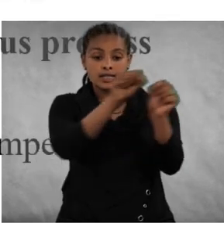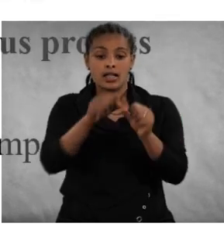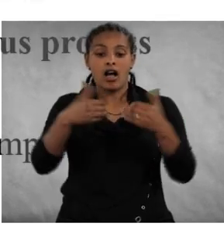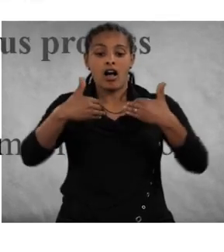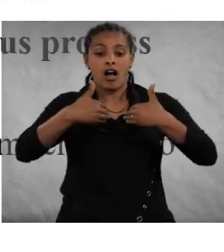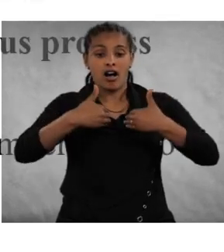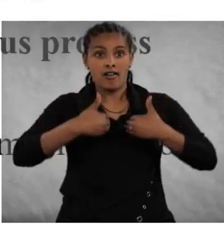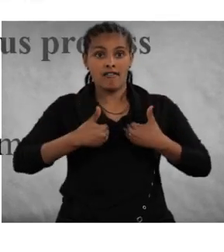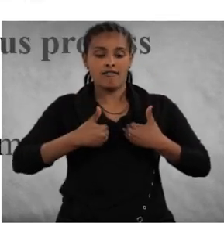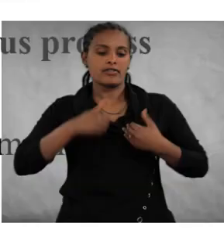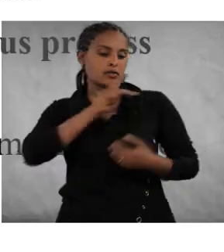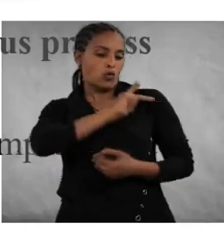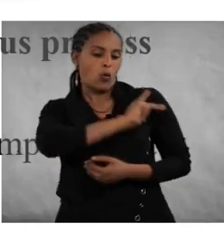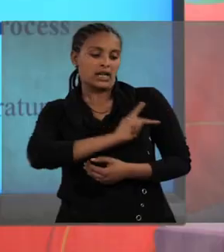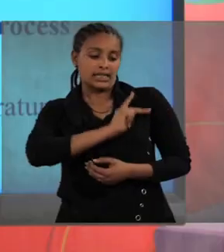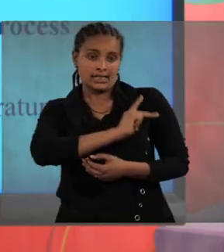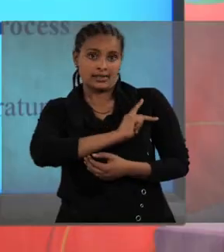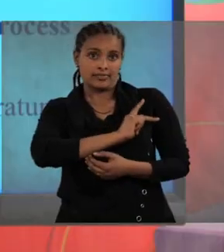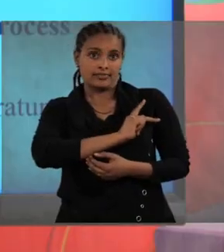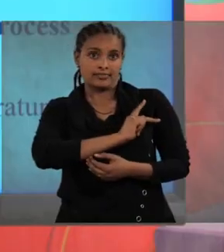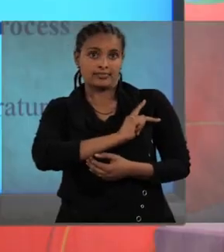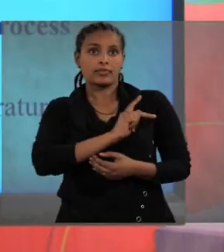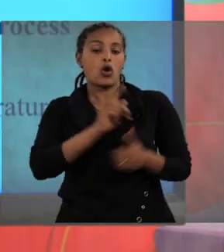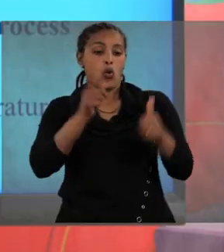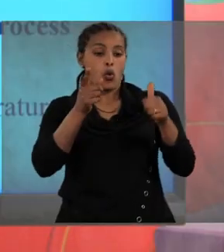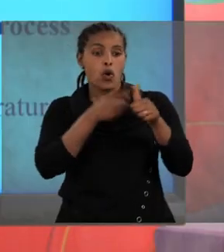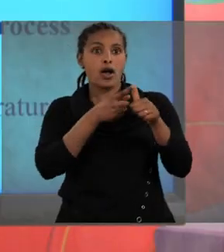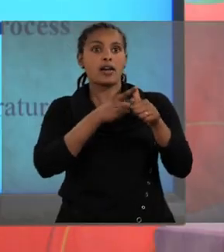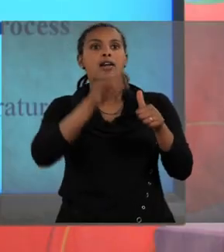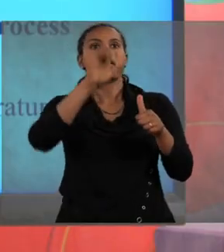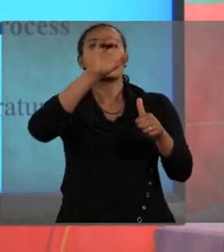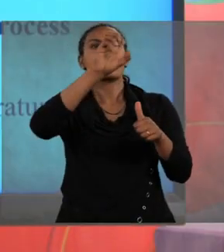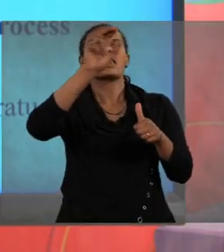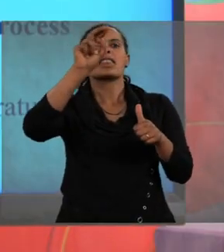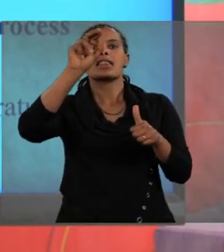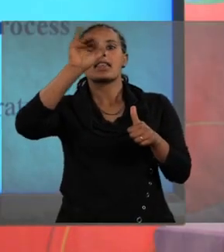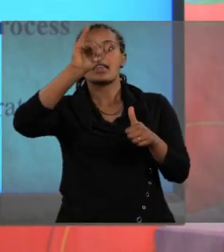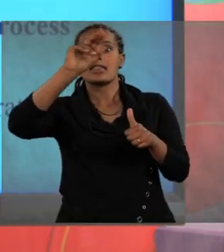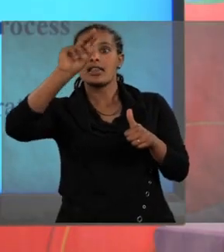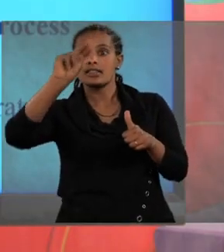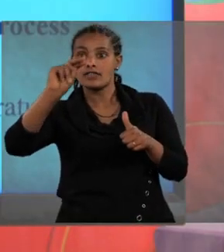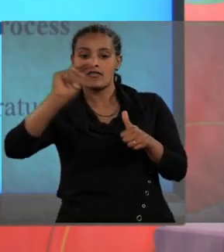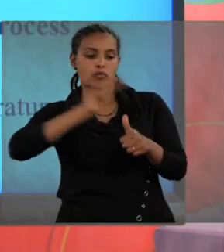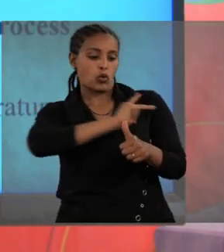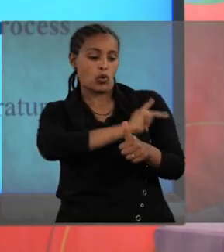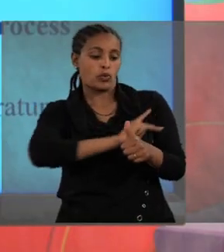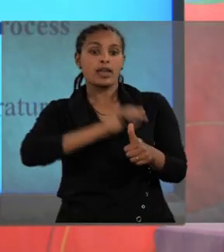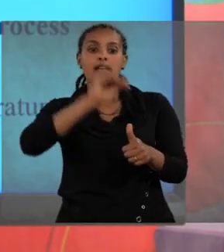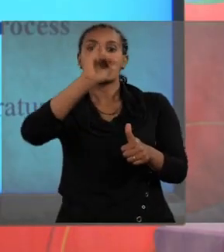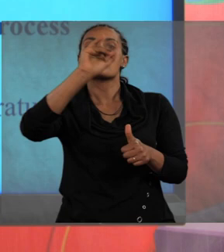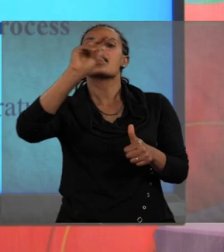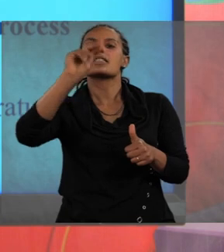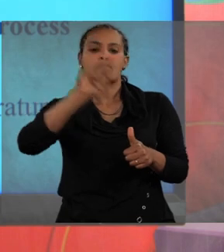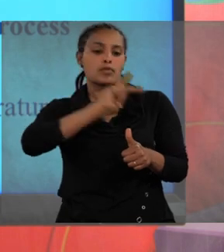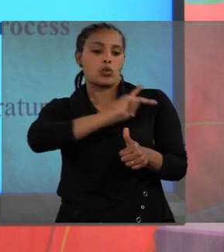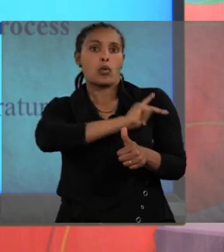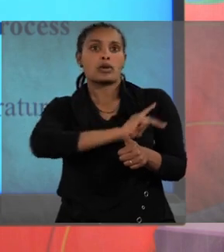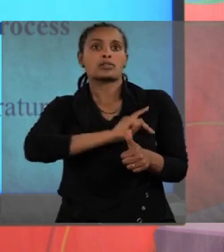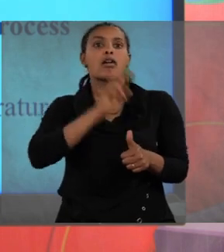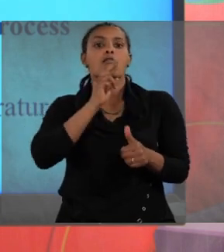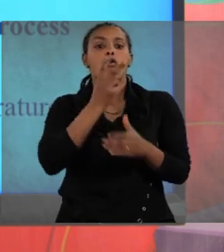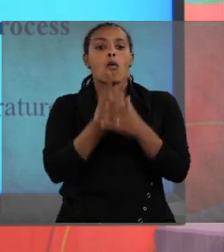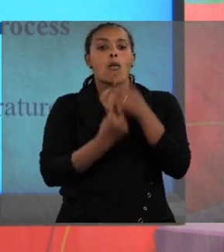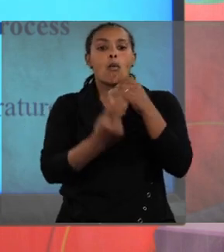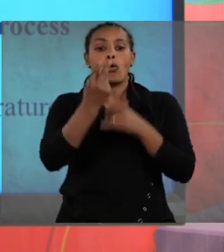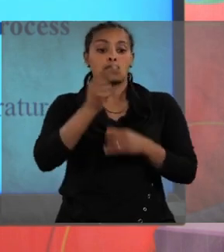Systems have properties. One, intensive properties. Intensive properties are